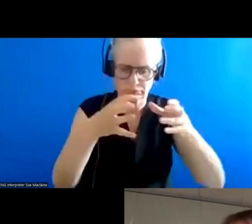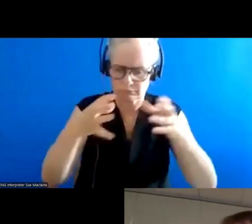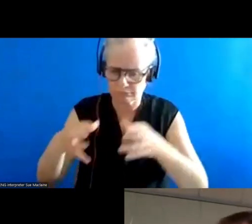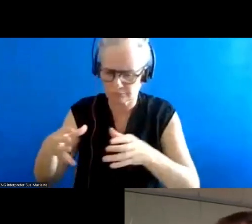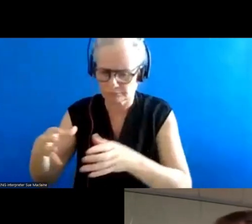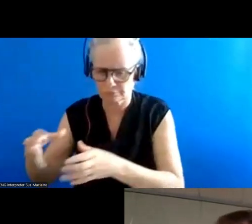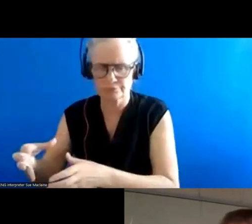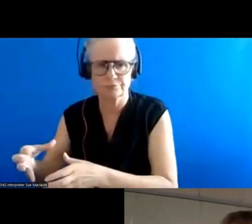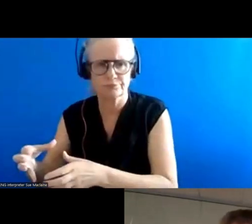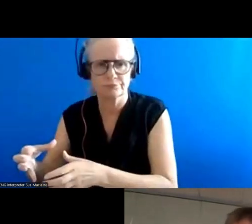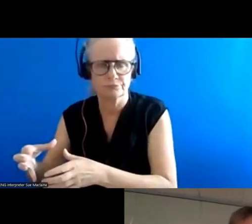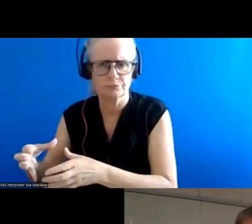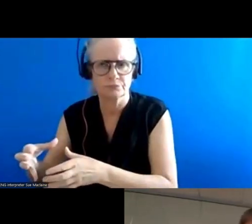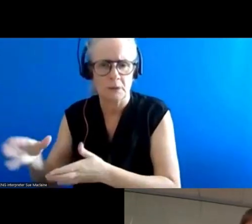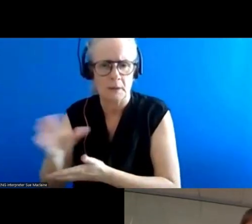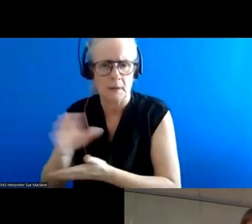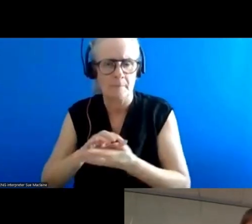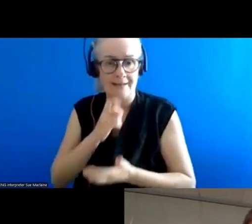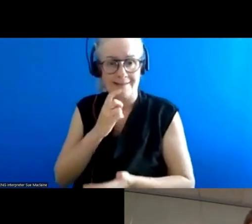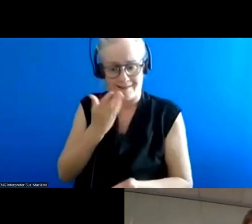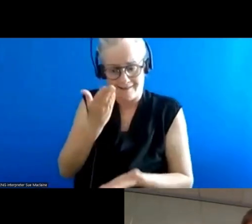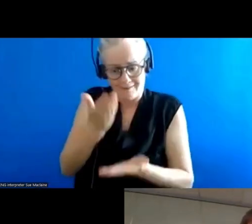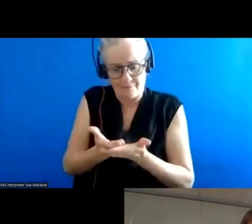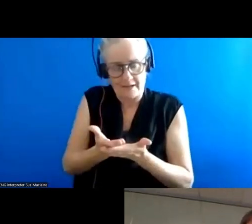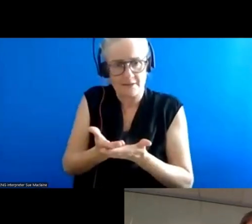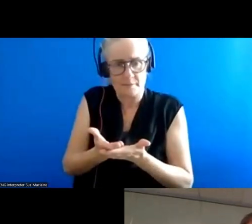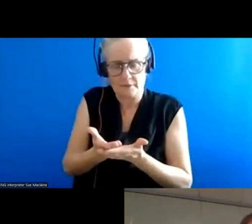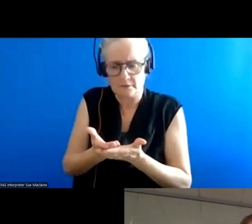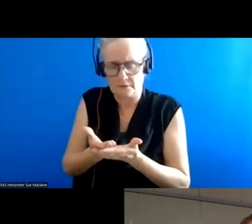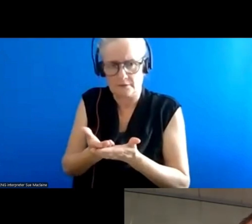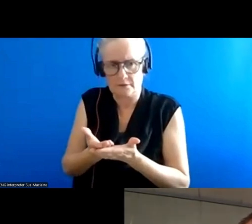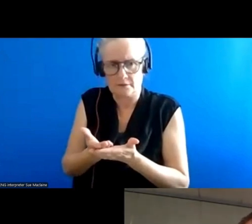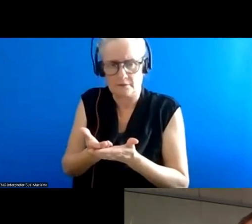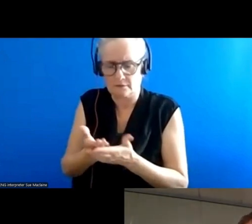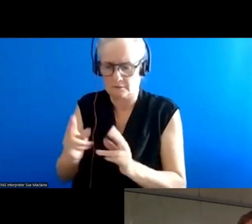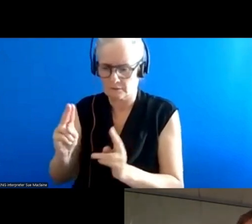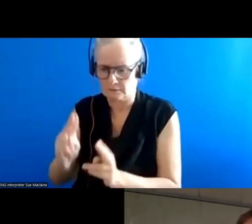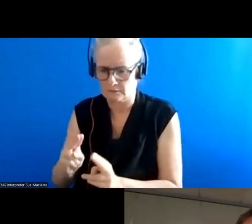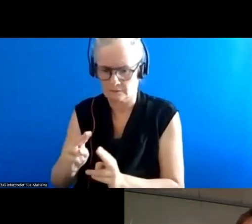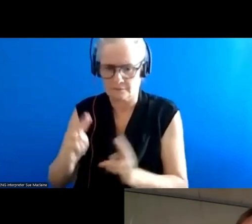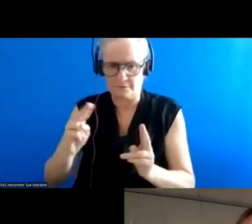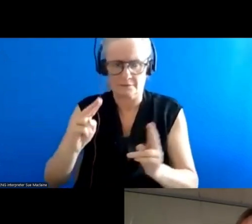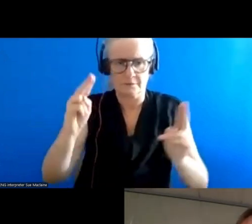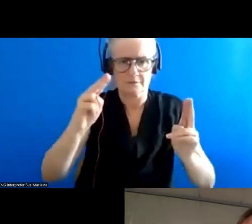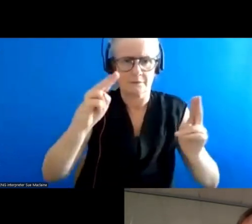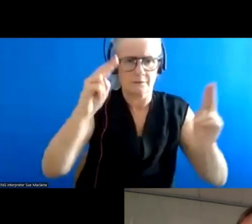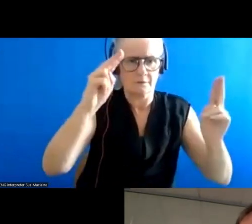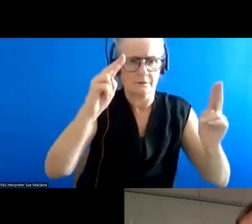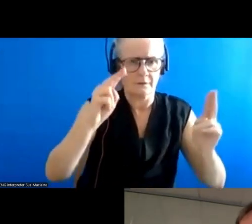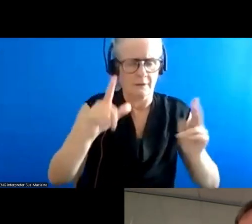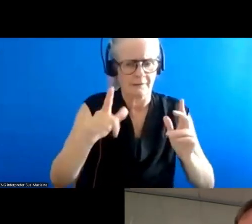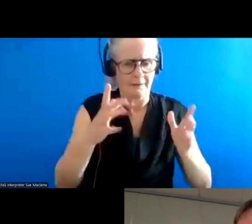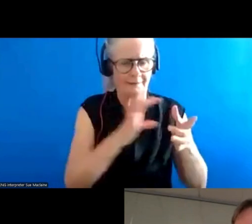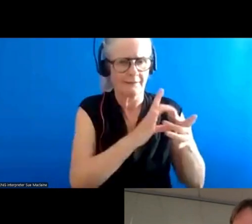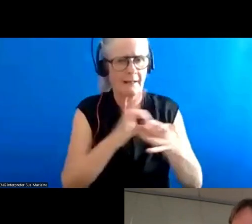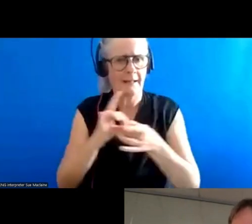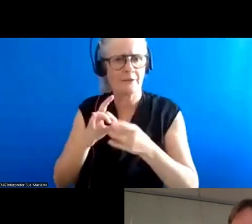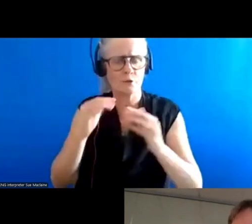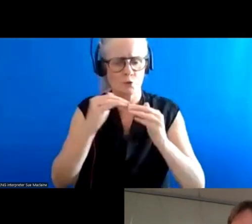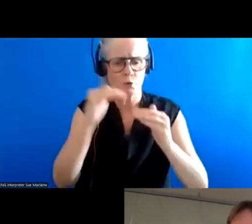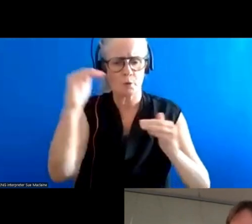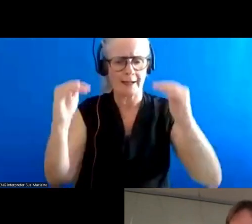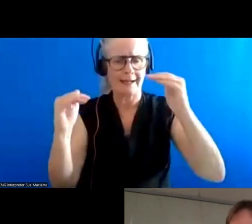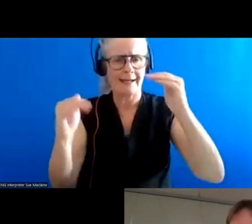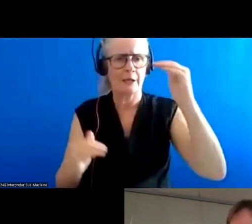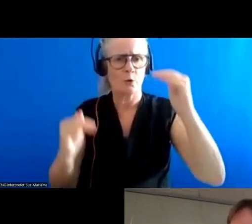might potentially create, again, some inequality. So there was a bit of discussions around that. And because, of course, there are